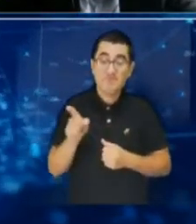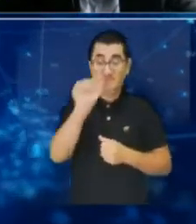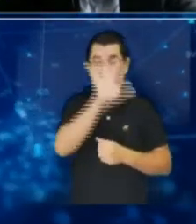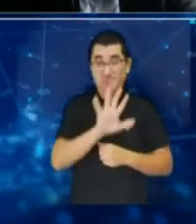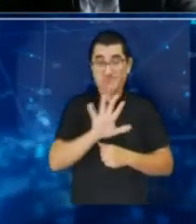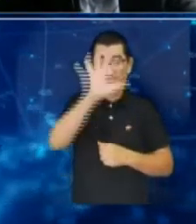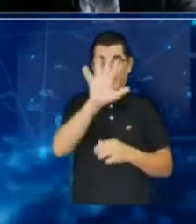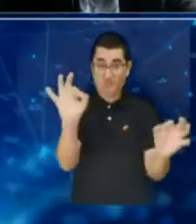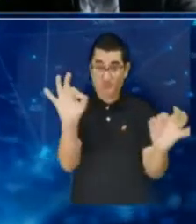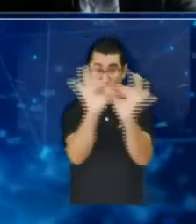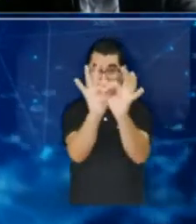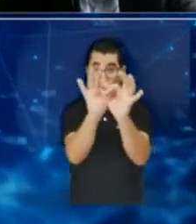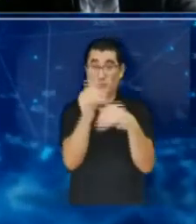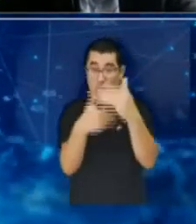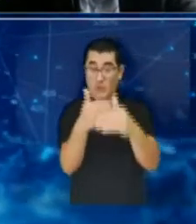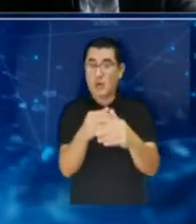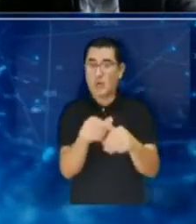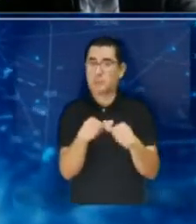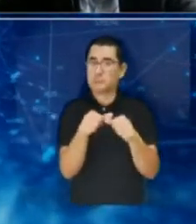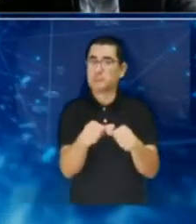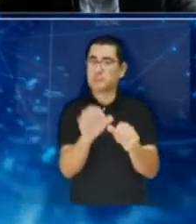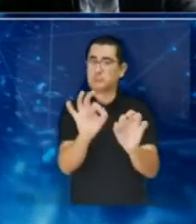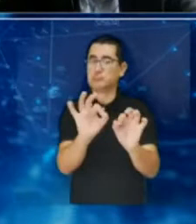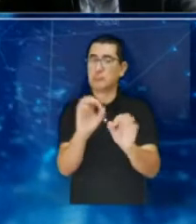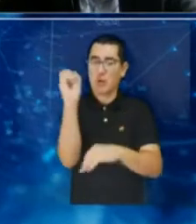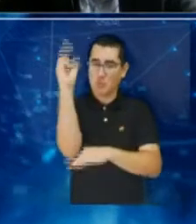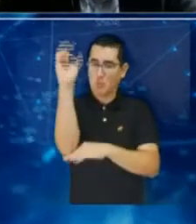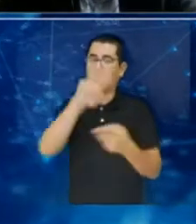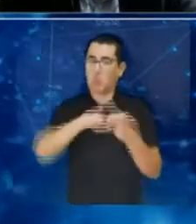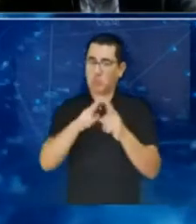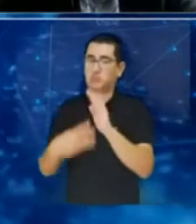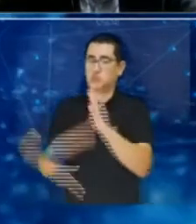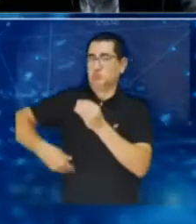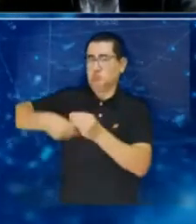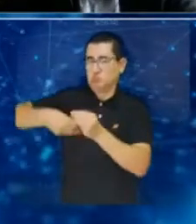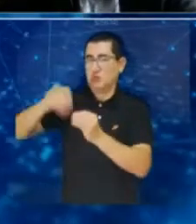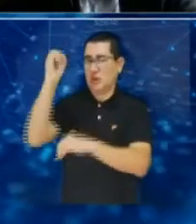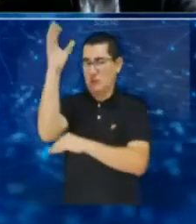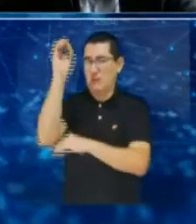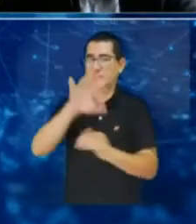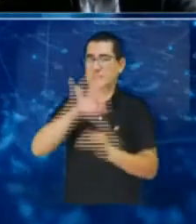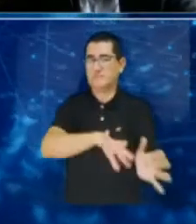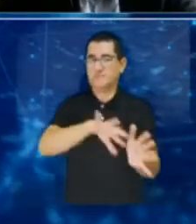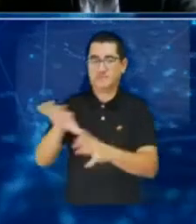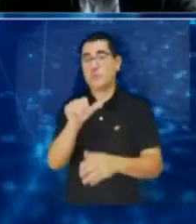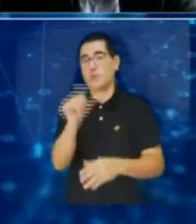is something that our region pushed forward so they can be included in this conference.